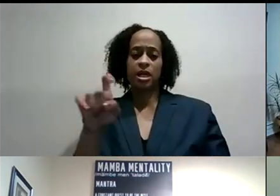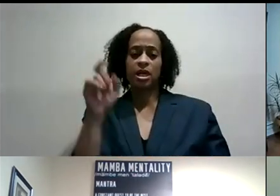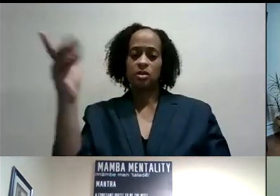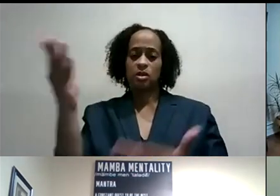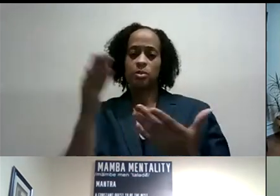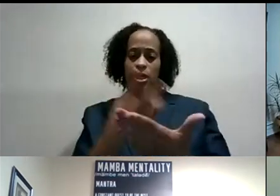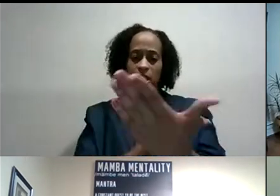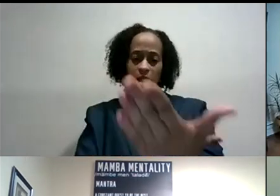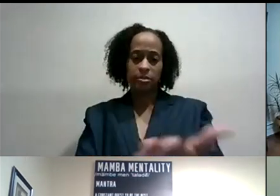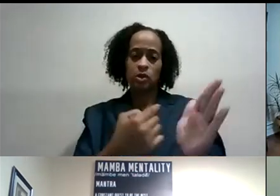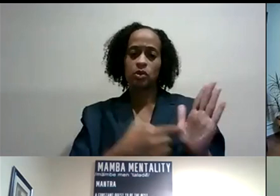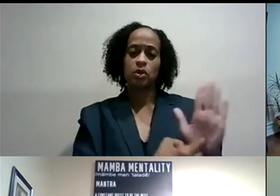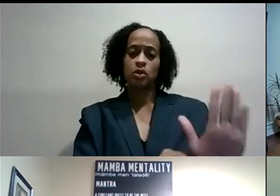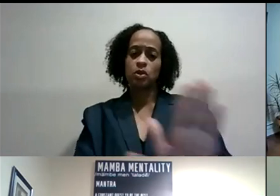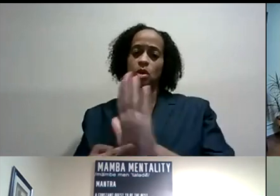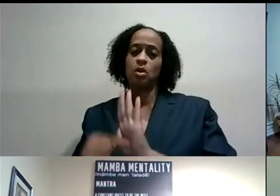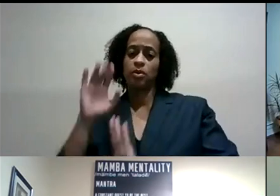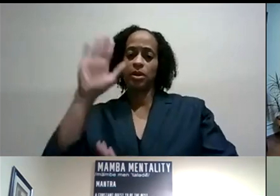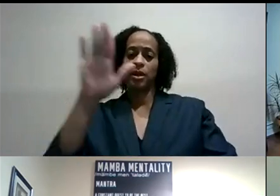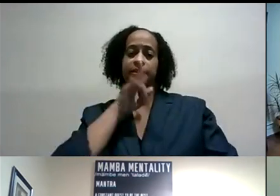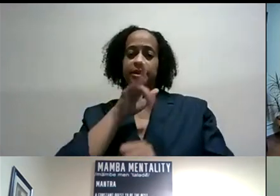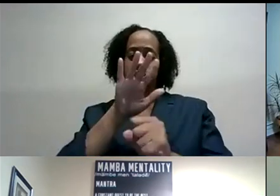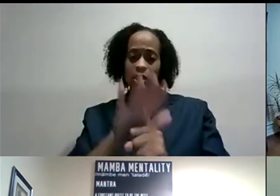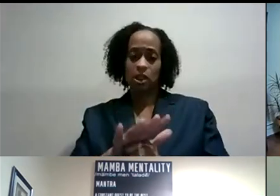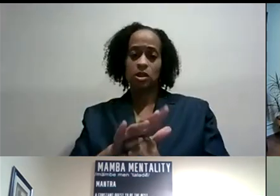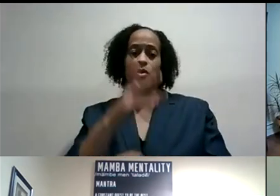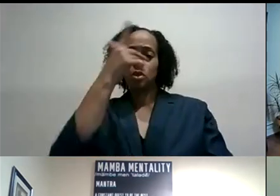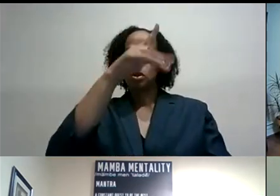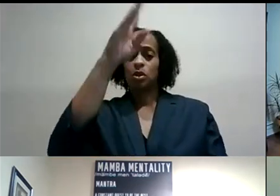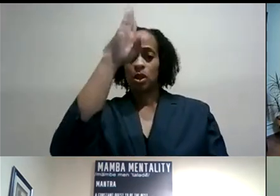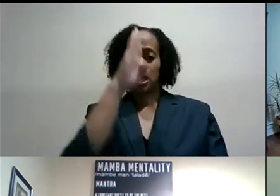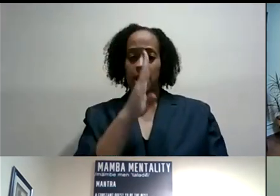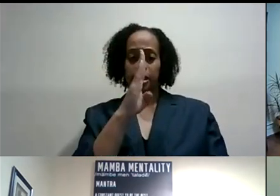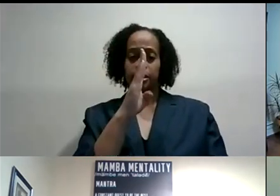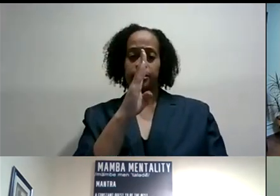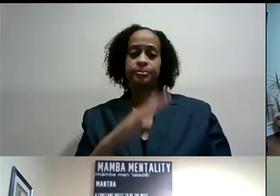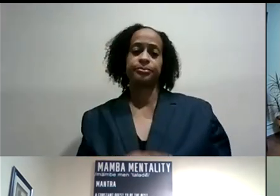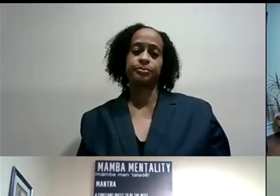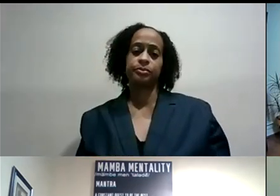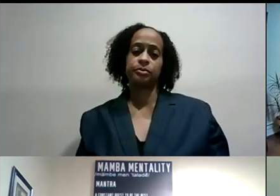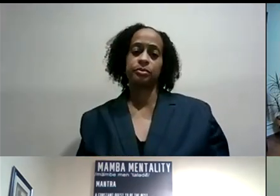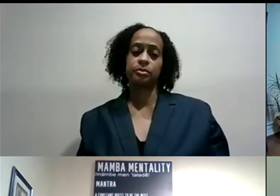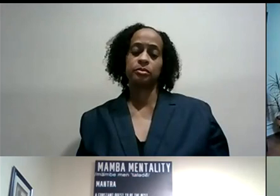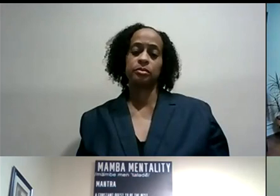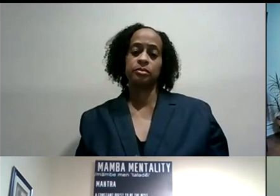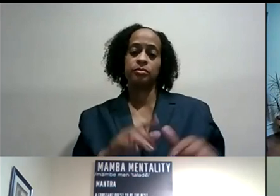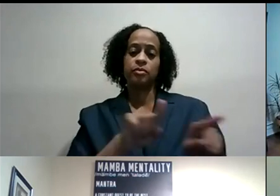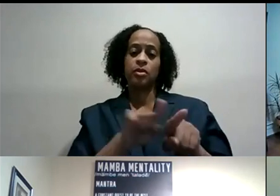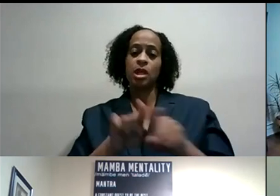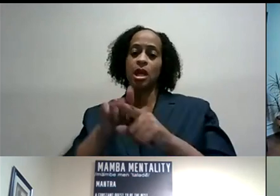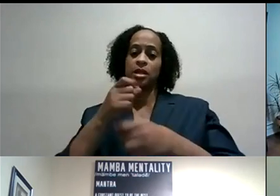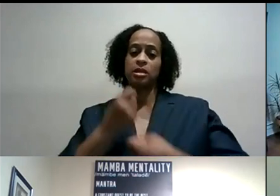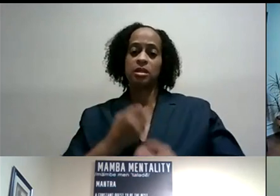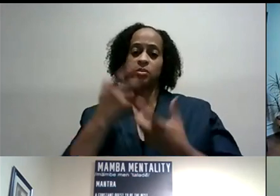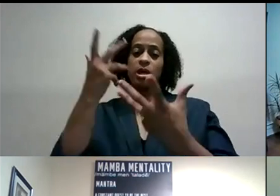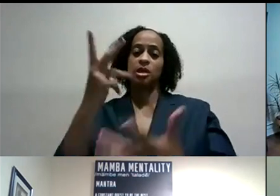lamb to show their allegiance to God, and as an expression of